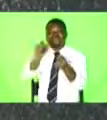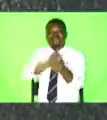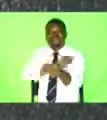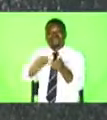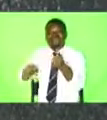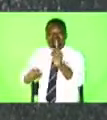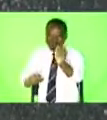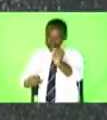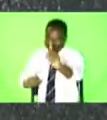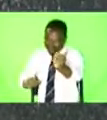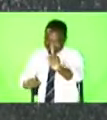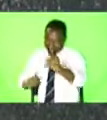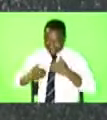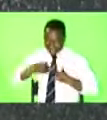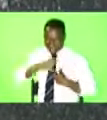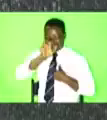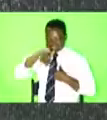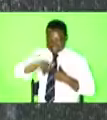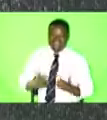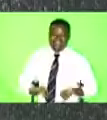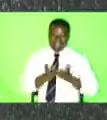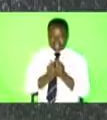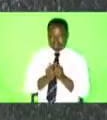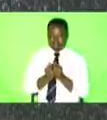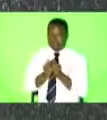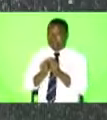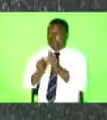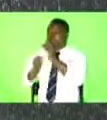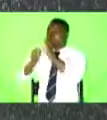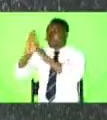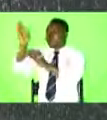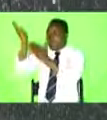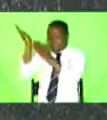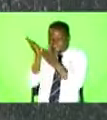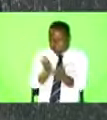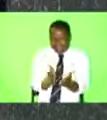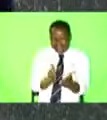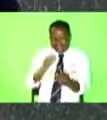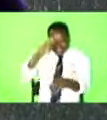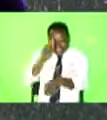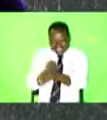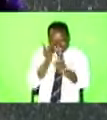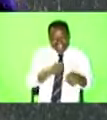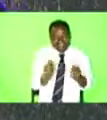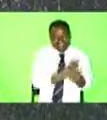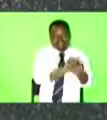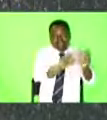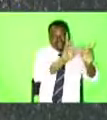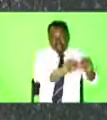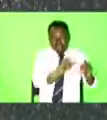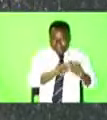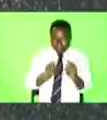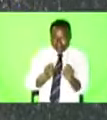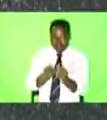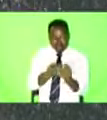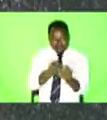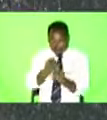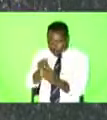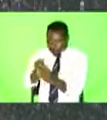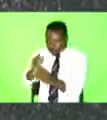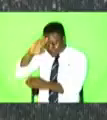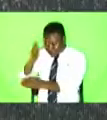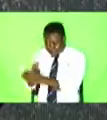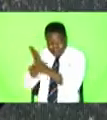did not bring his son into this world to condemn the world, but that the world through him might be saved. Brothers